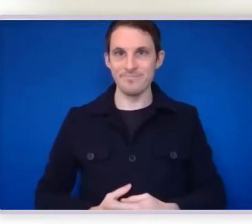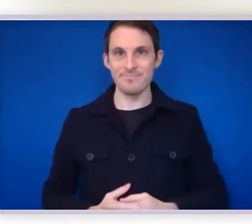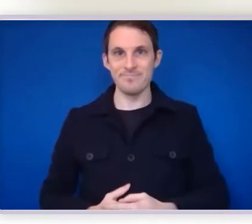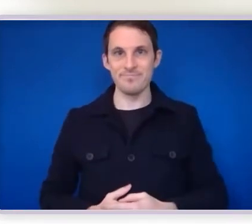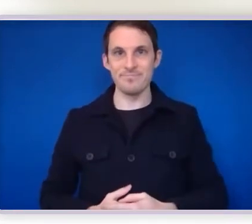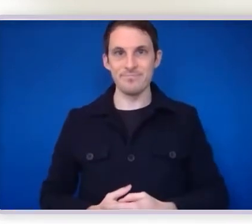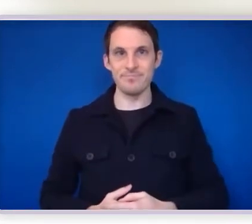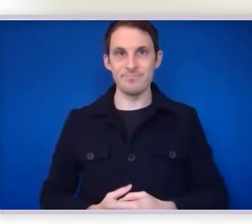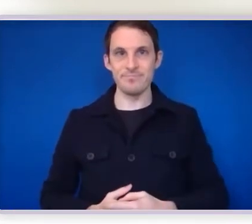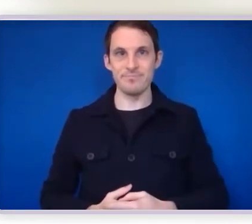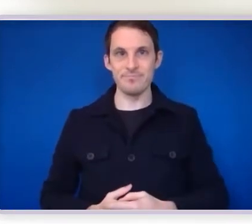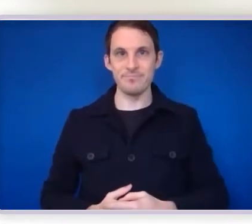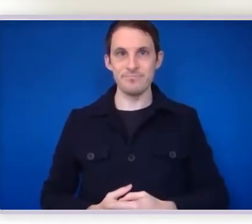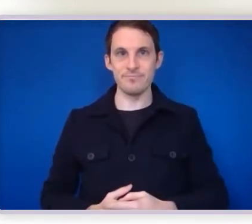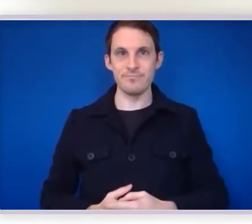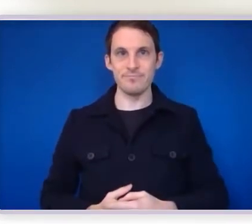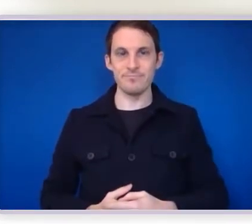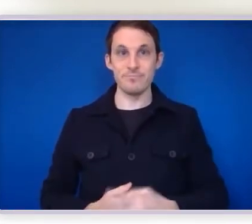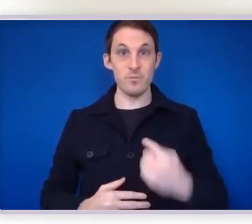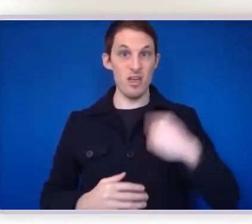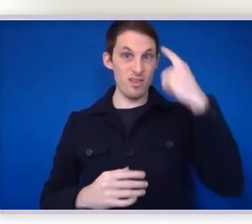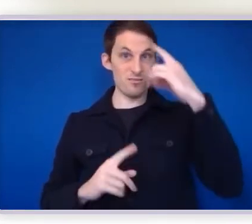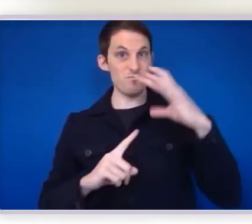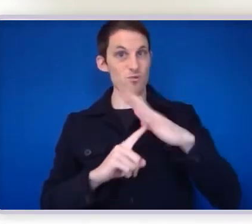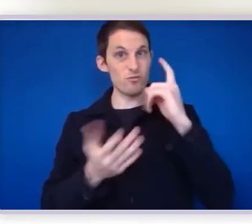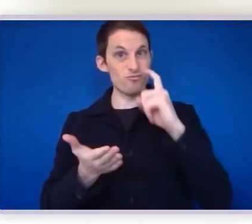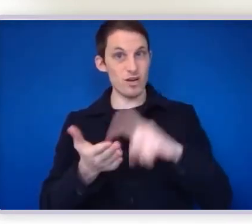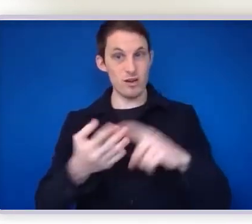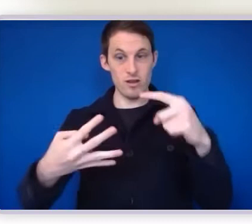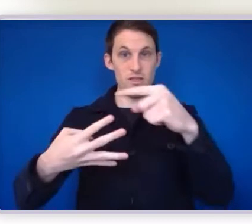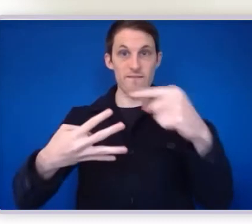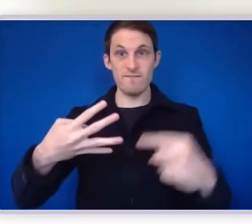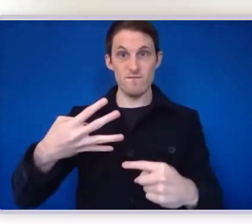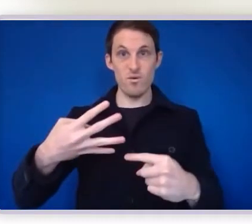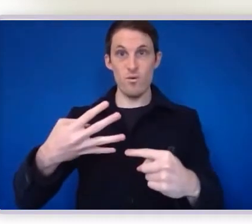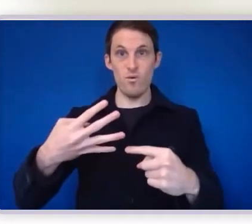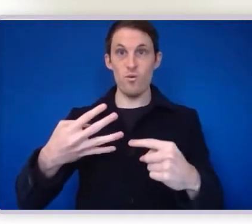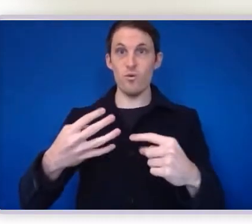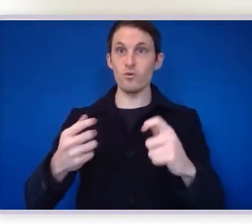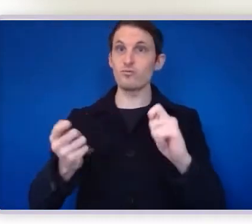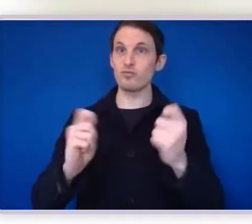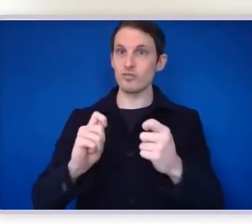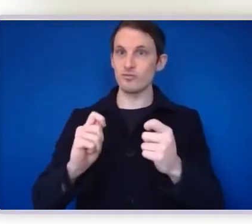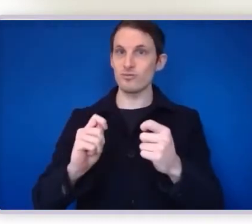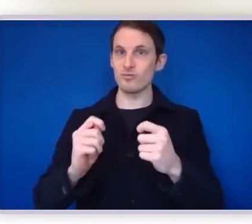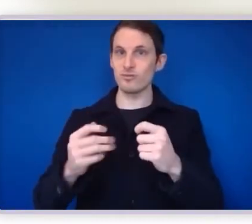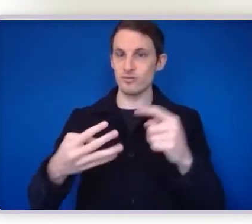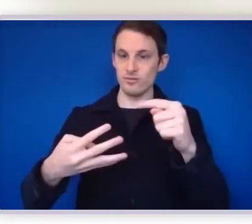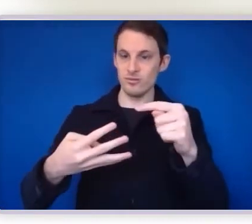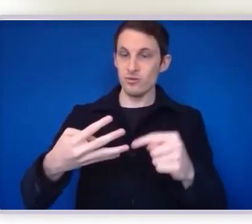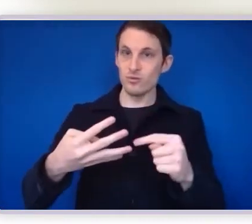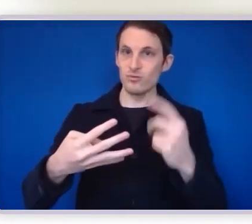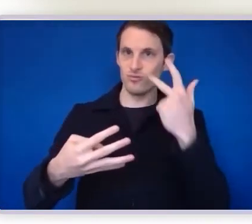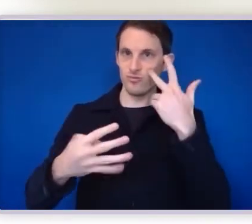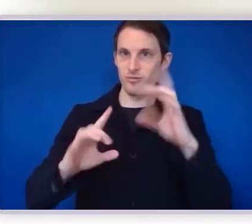I think it's important to recognise that those 4 changes reflect government and community